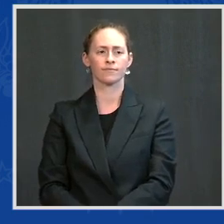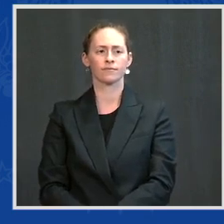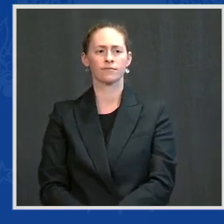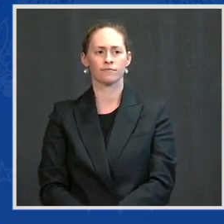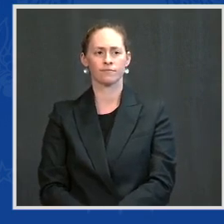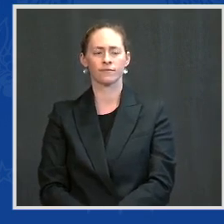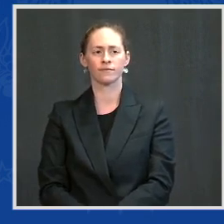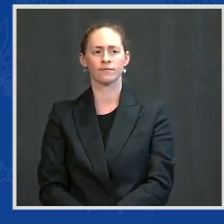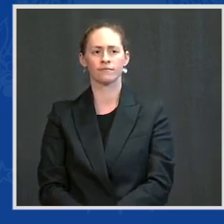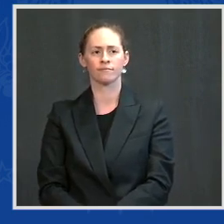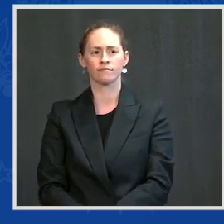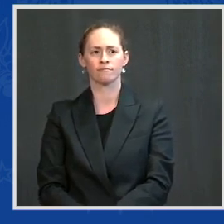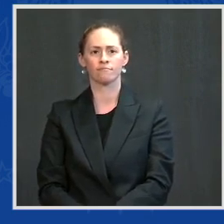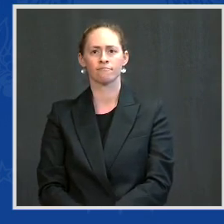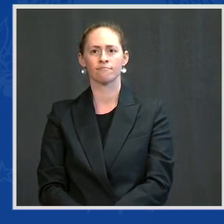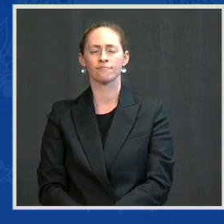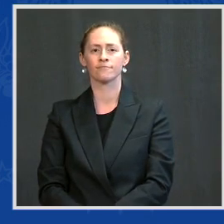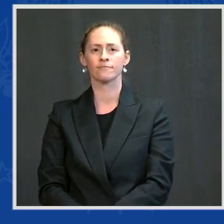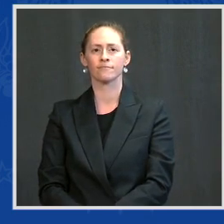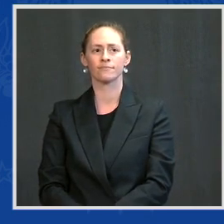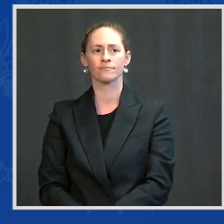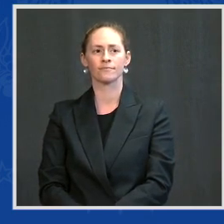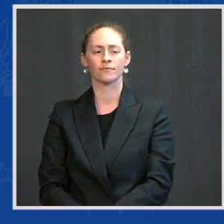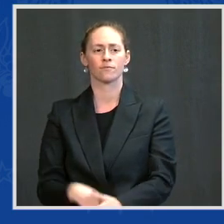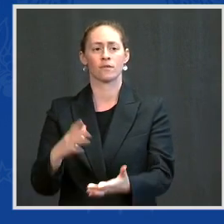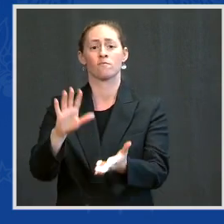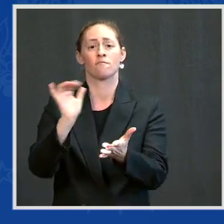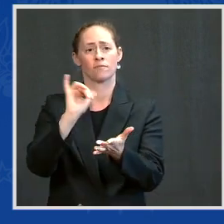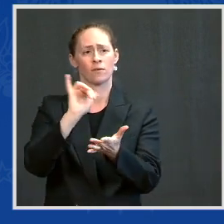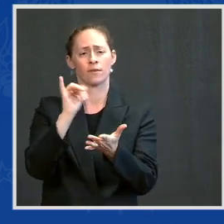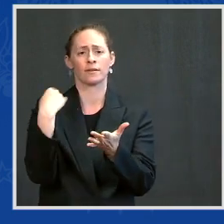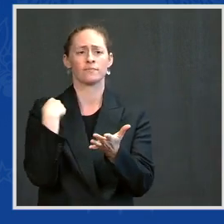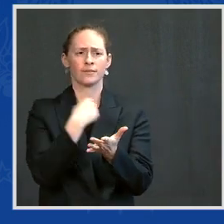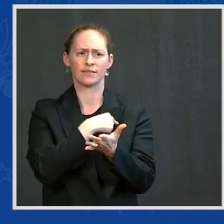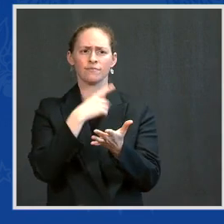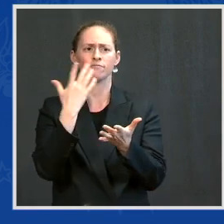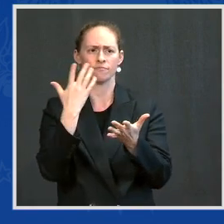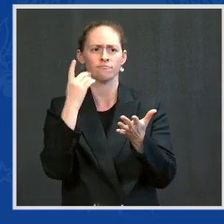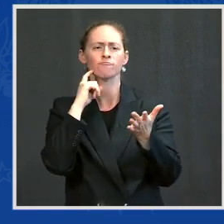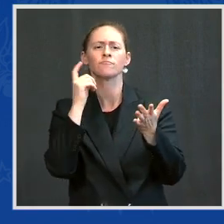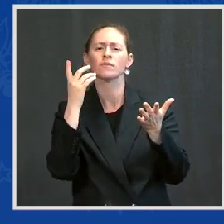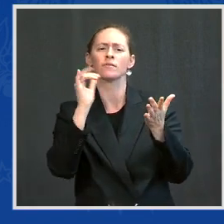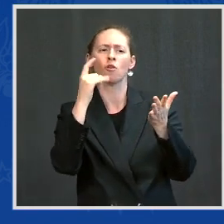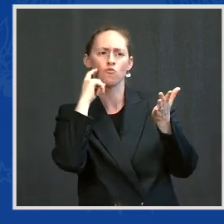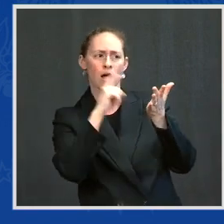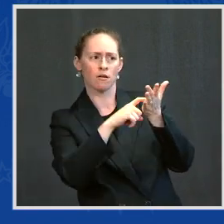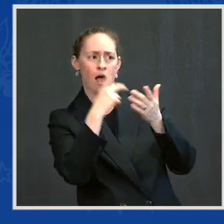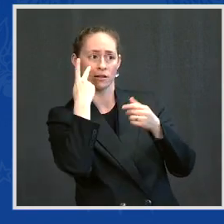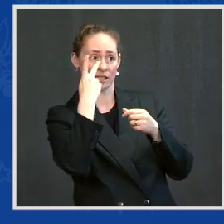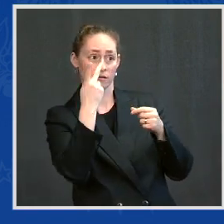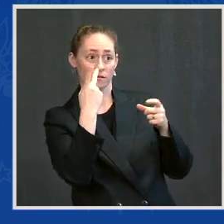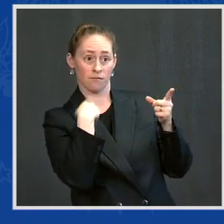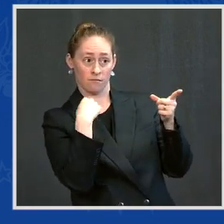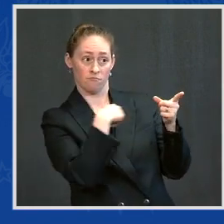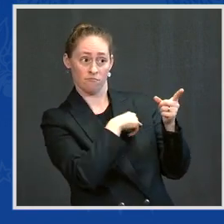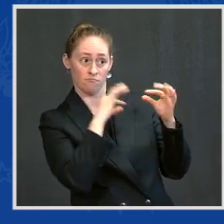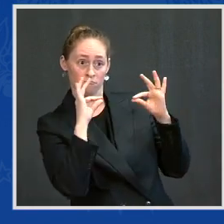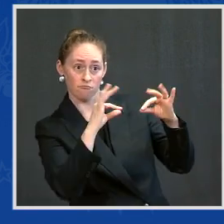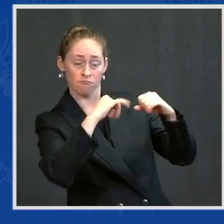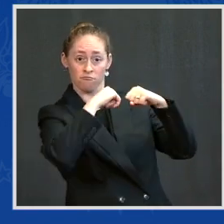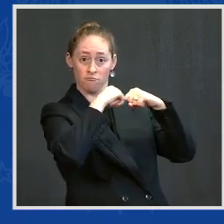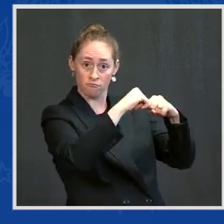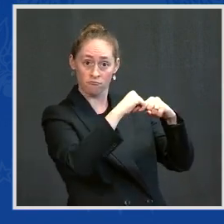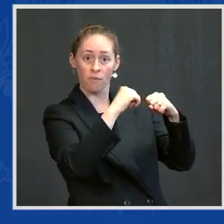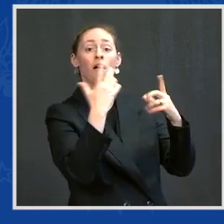this is about our collective security in the Indo-Pacific region. And so, but total denuclearization is